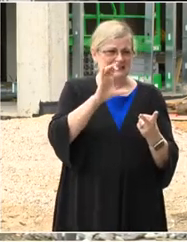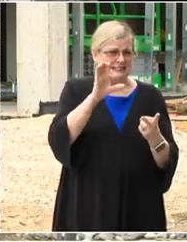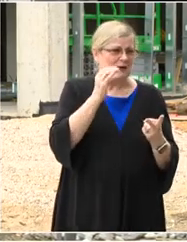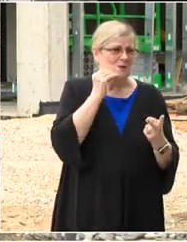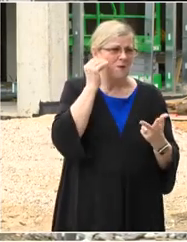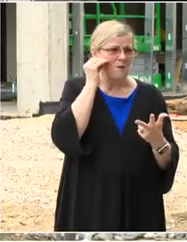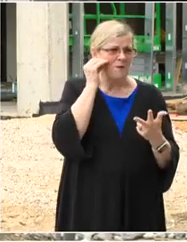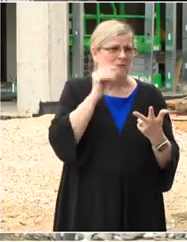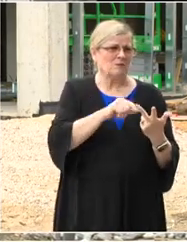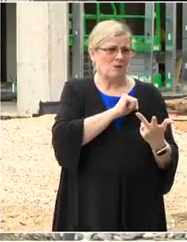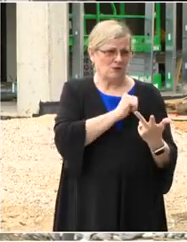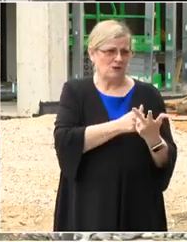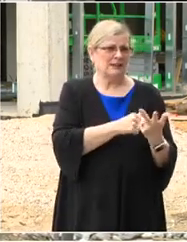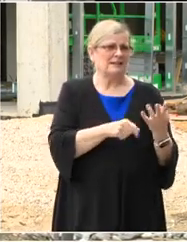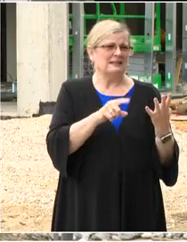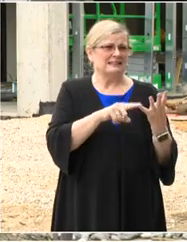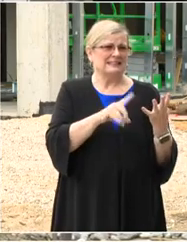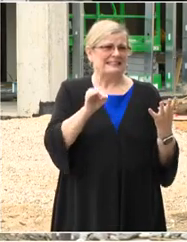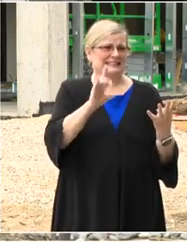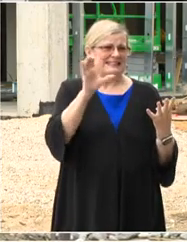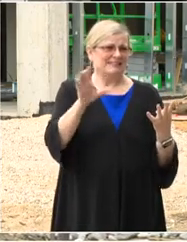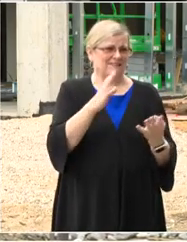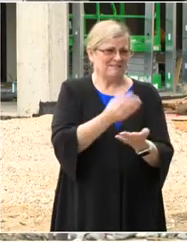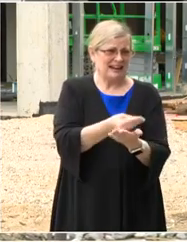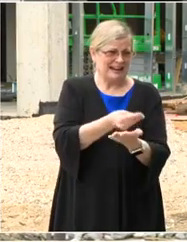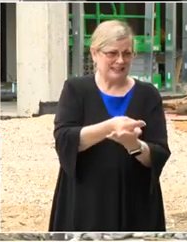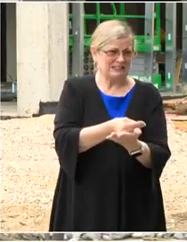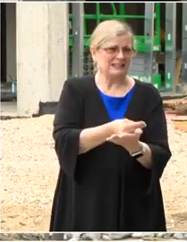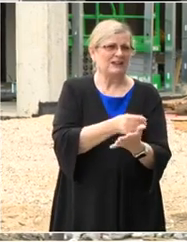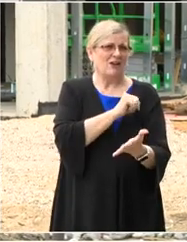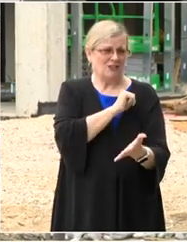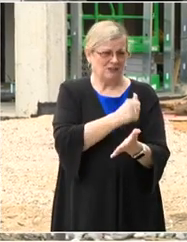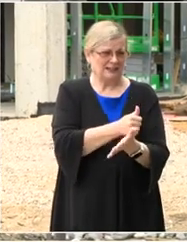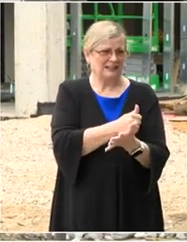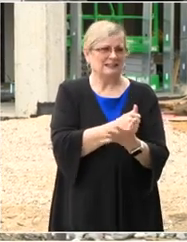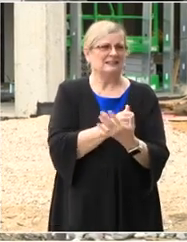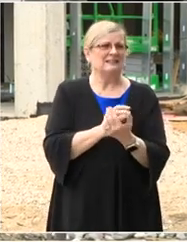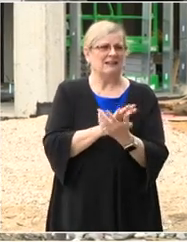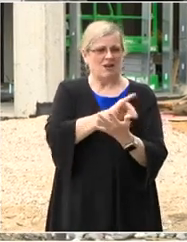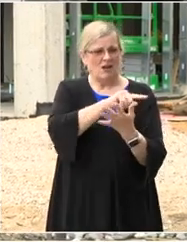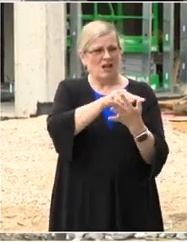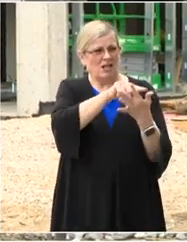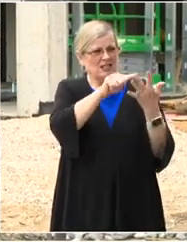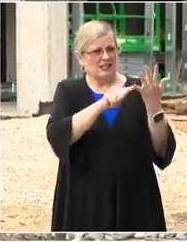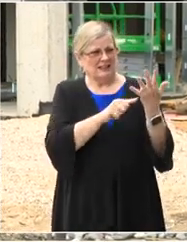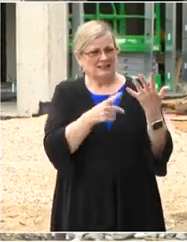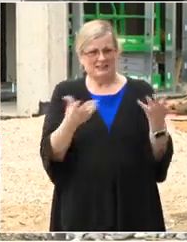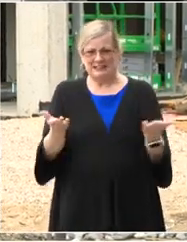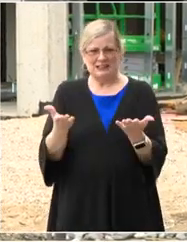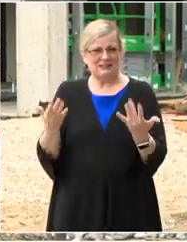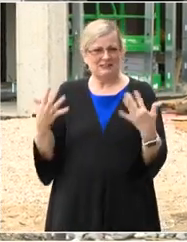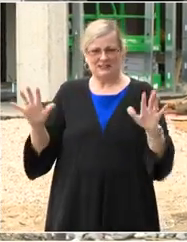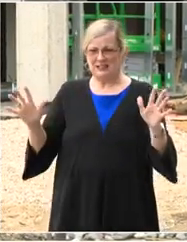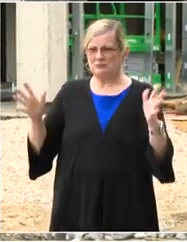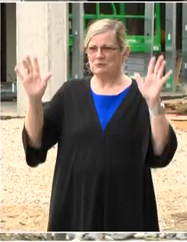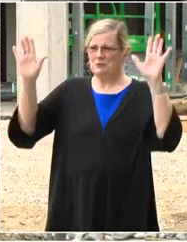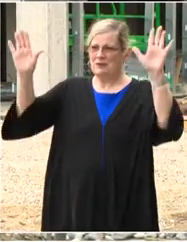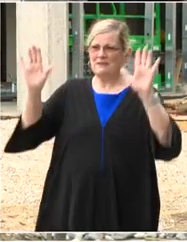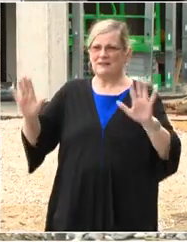DC Housing Finance Agency. I know there are some team members. Let's have them raise their hands and have a round of applause for each of those members.